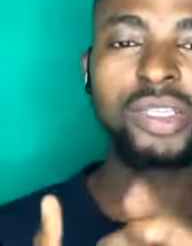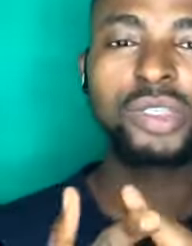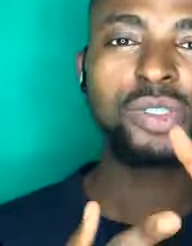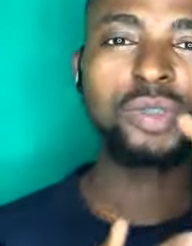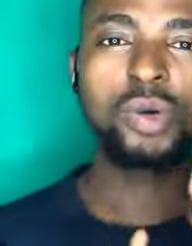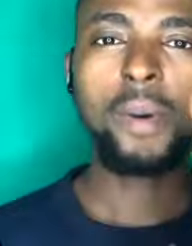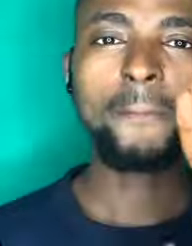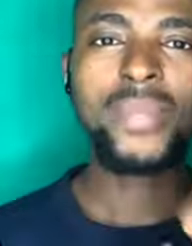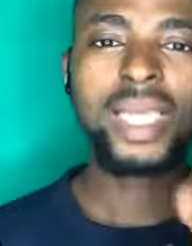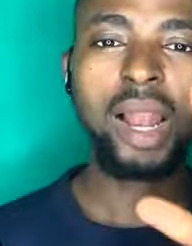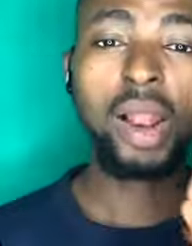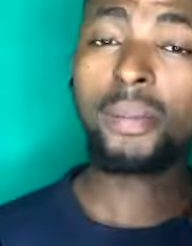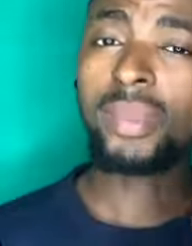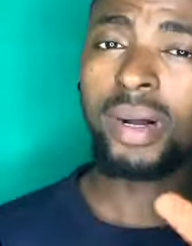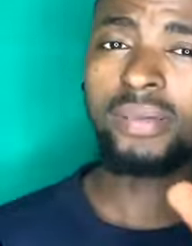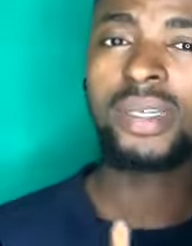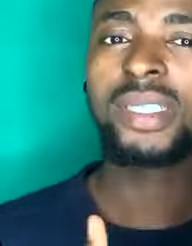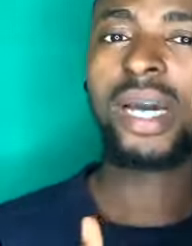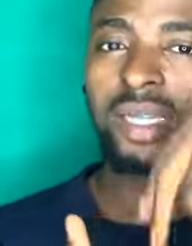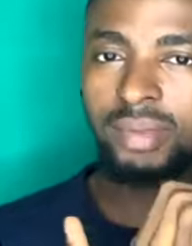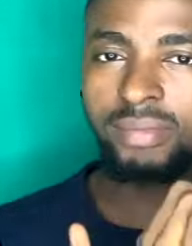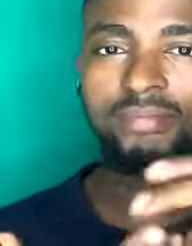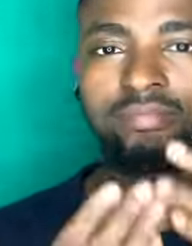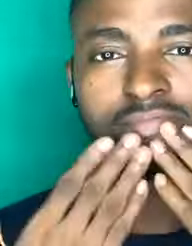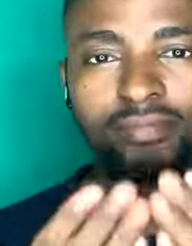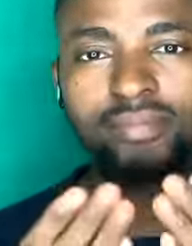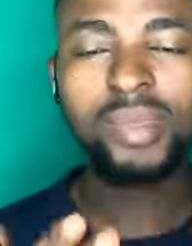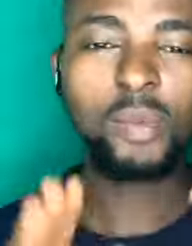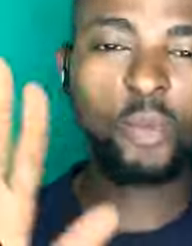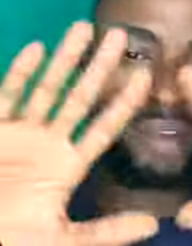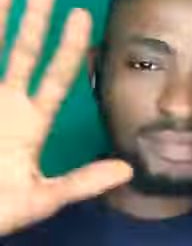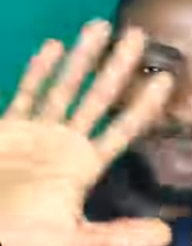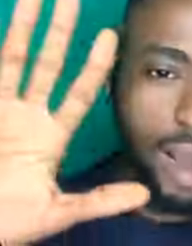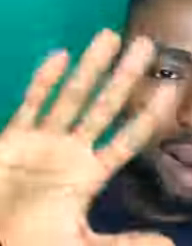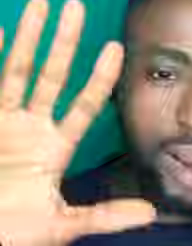for joining. I'm waving back at you.